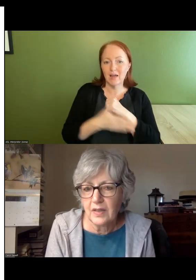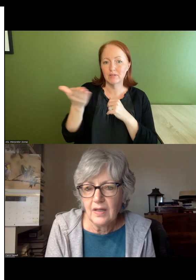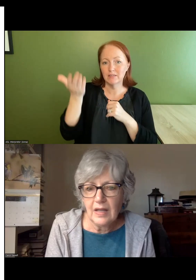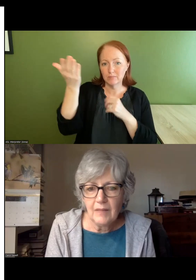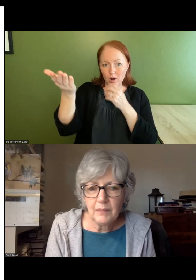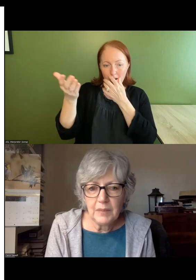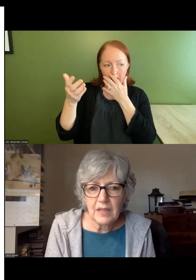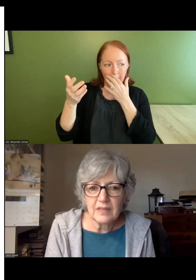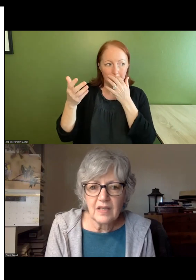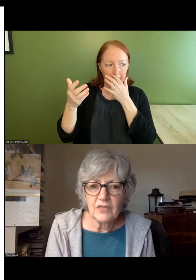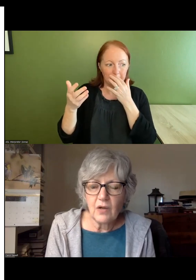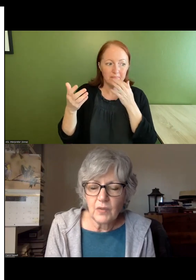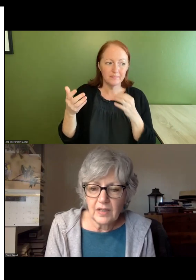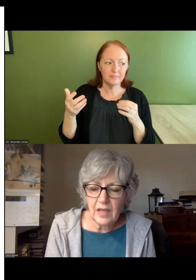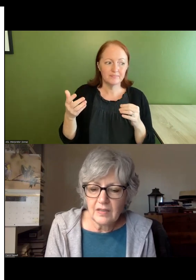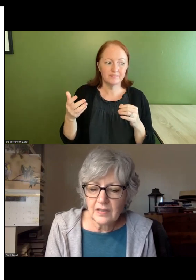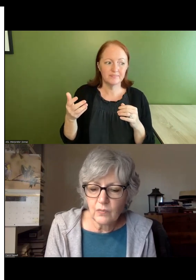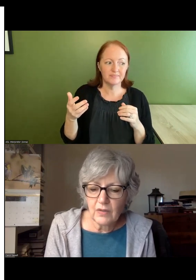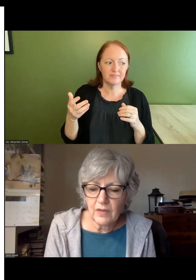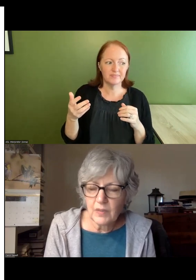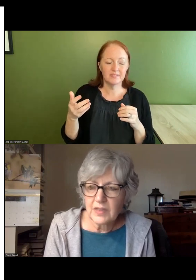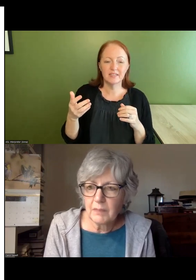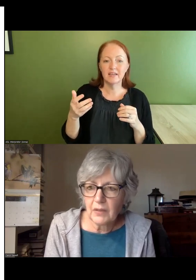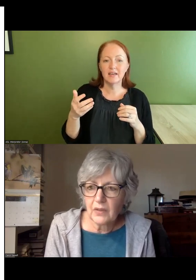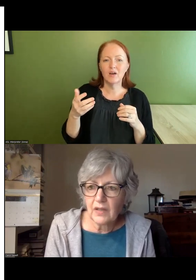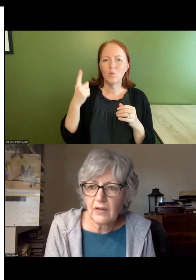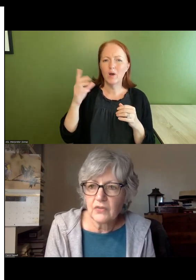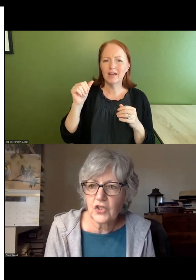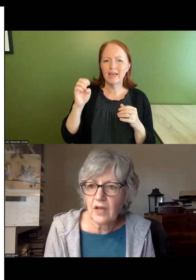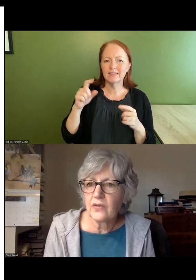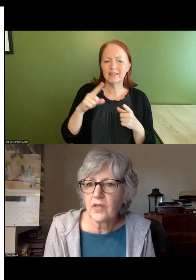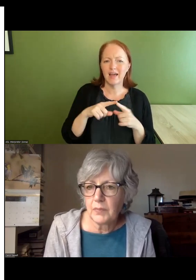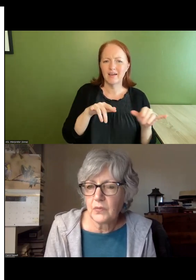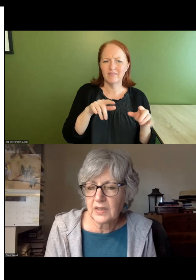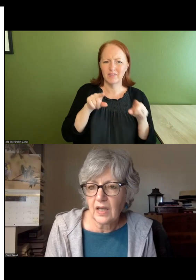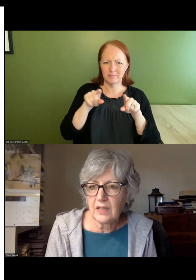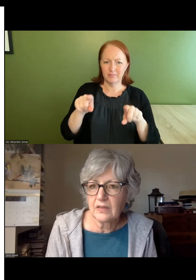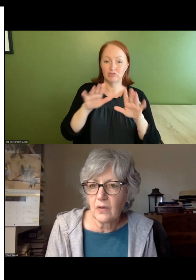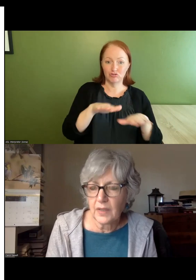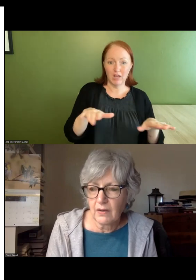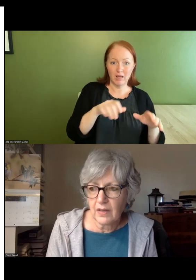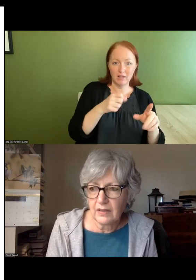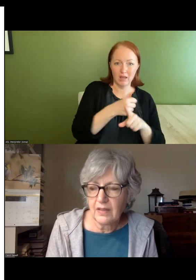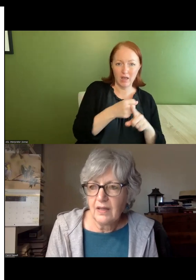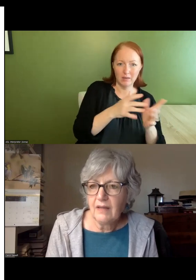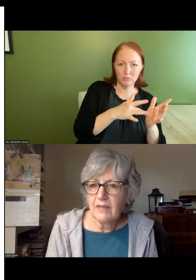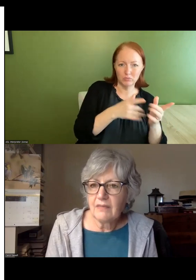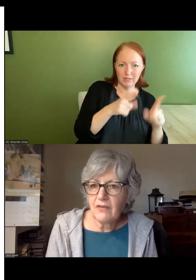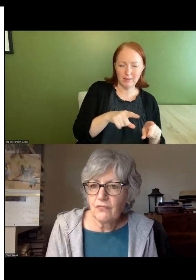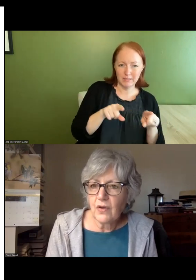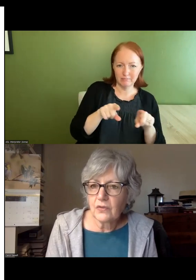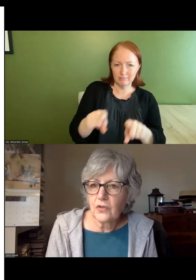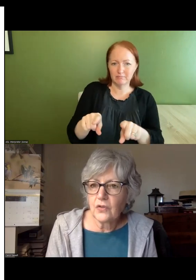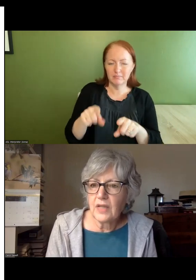forward because they've dealt with a case where there was a parallel child abuse case going on that